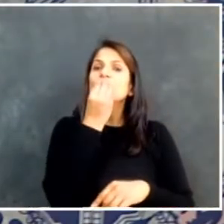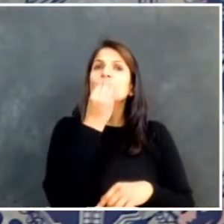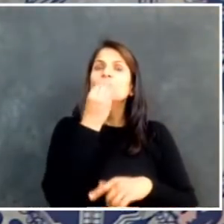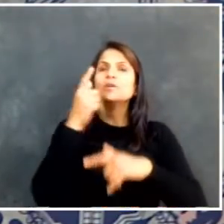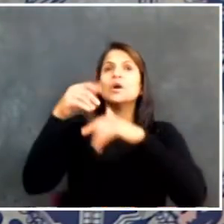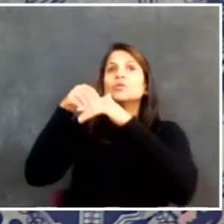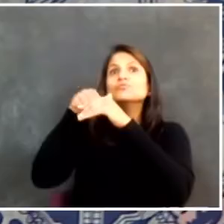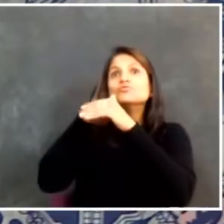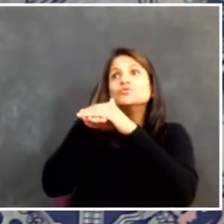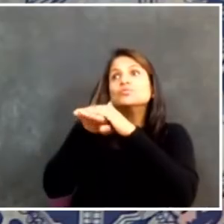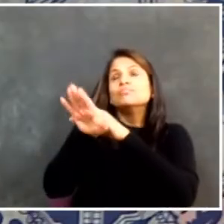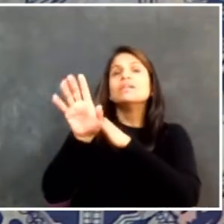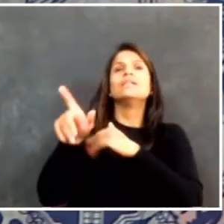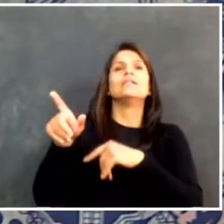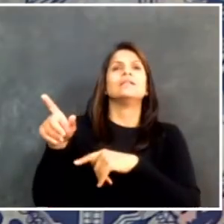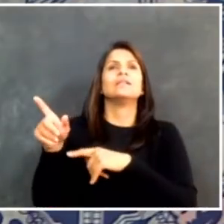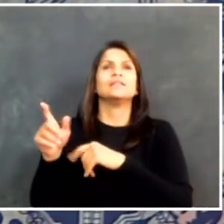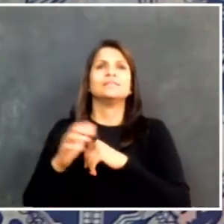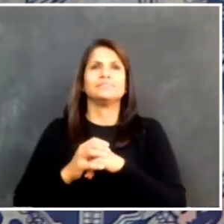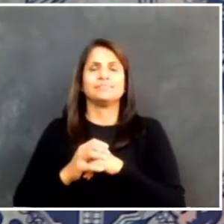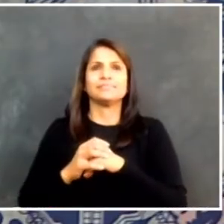wearing a face covering, you can't come in.